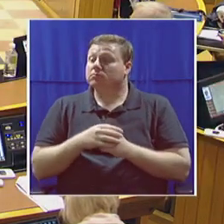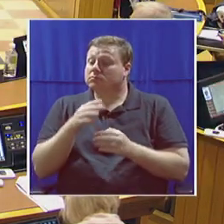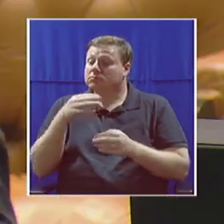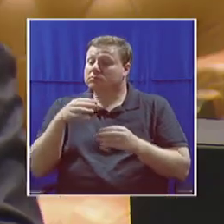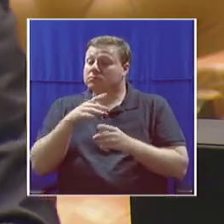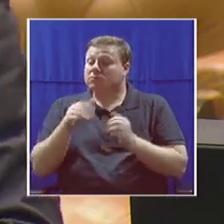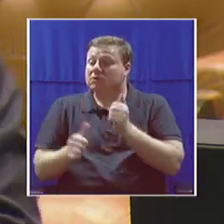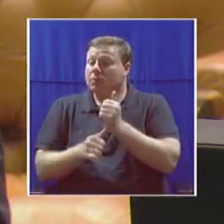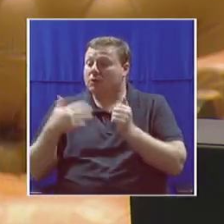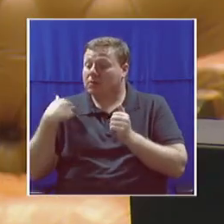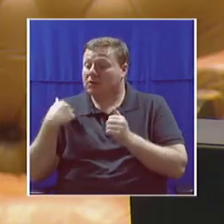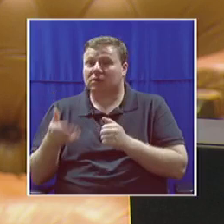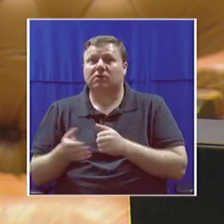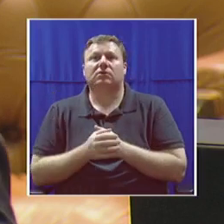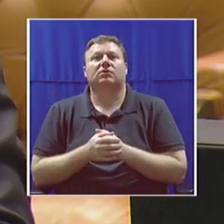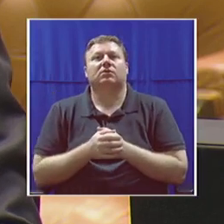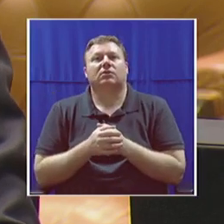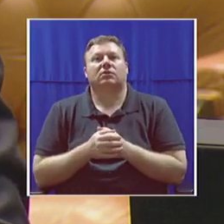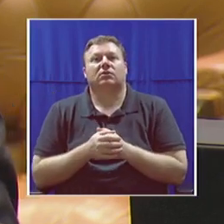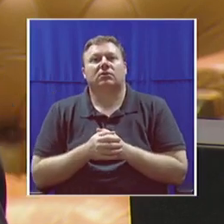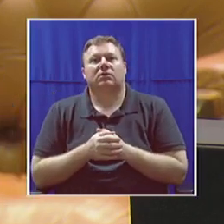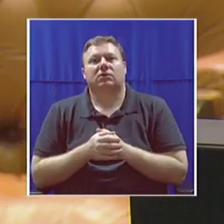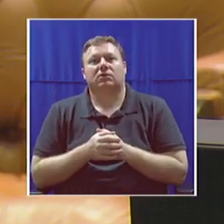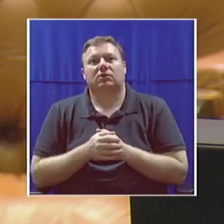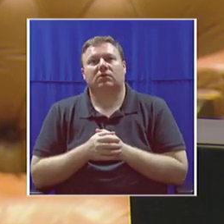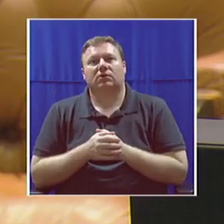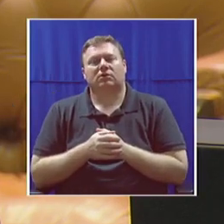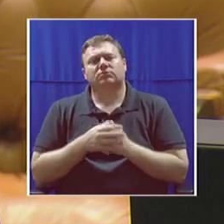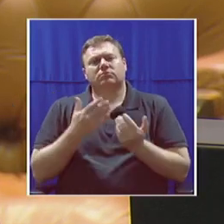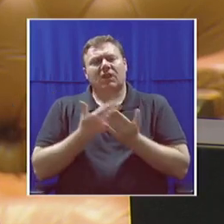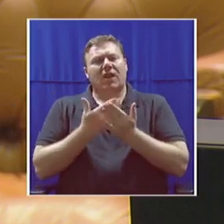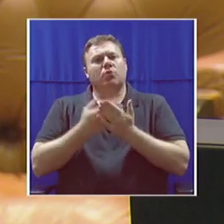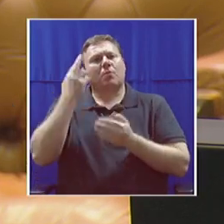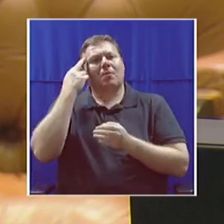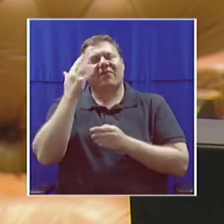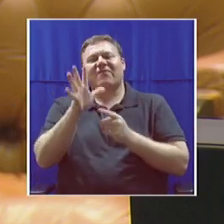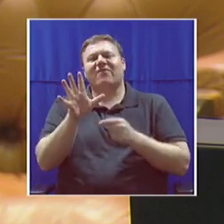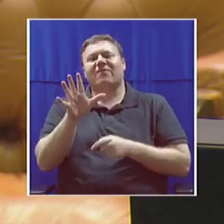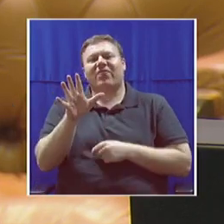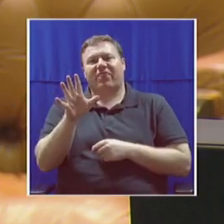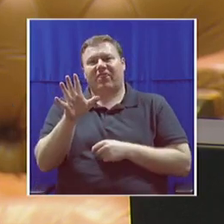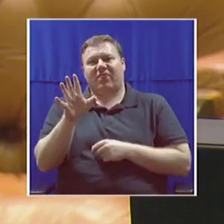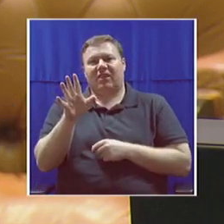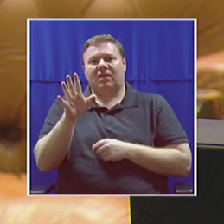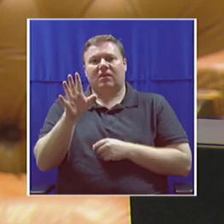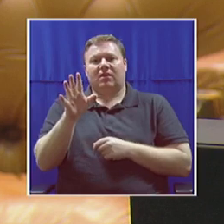Minister Parliament would recall that during the fifth Administration the president then in a